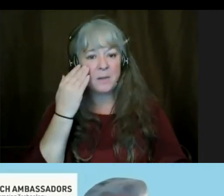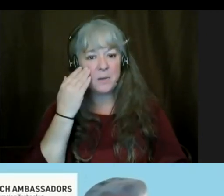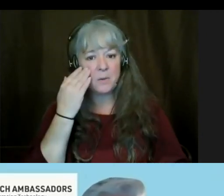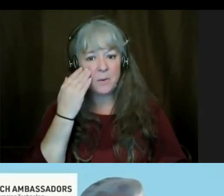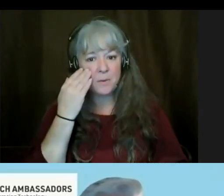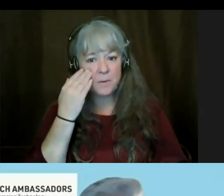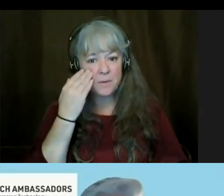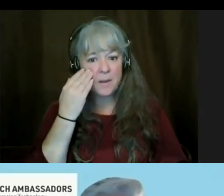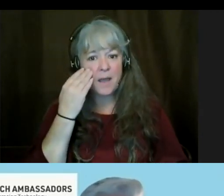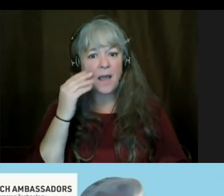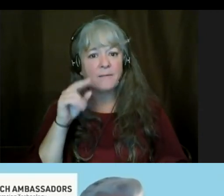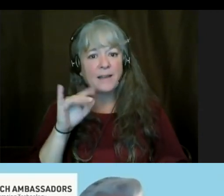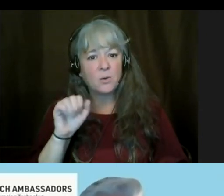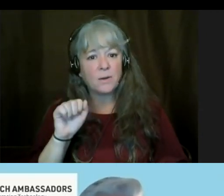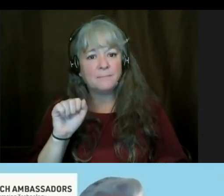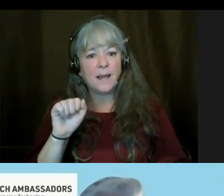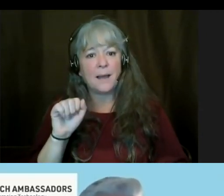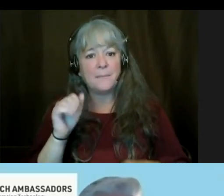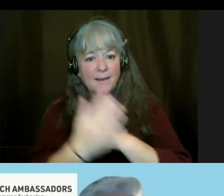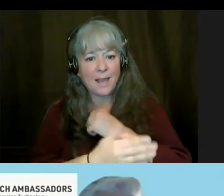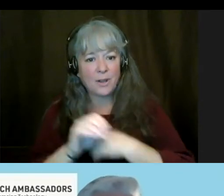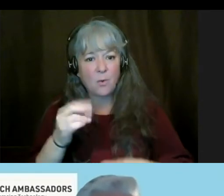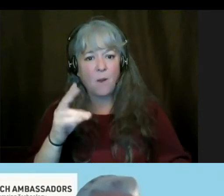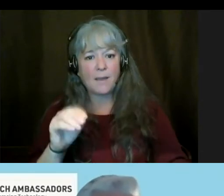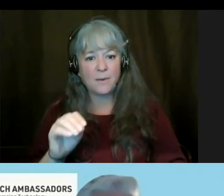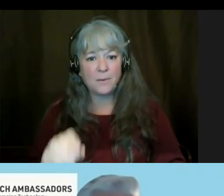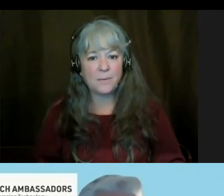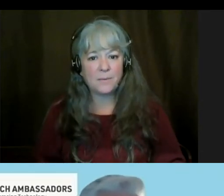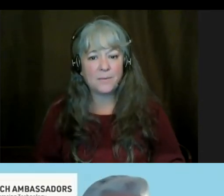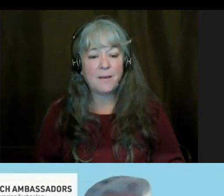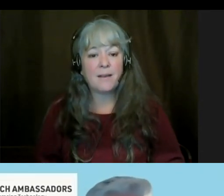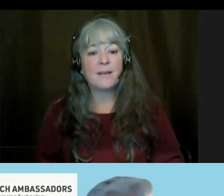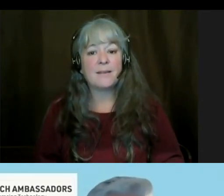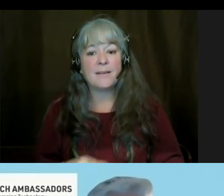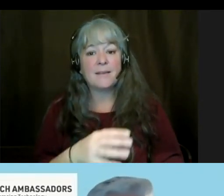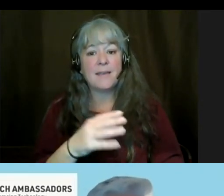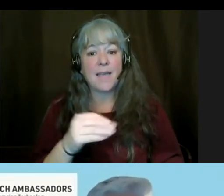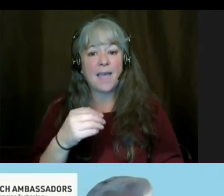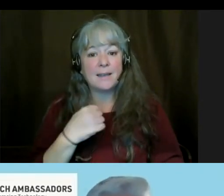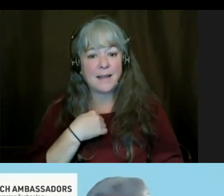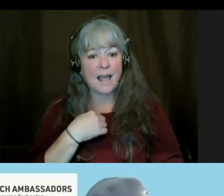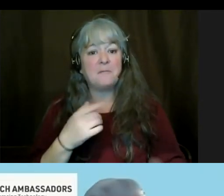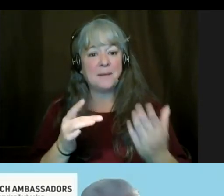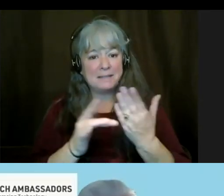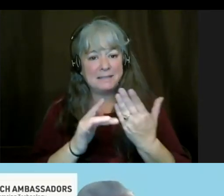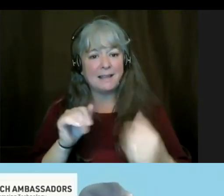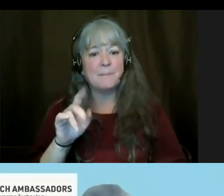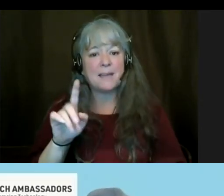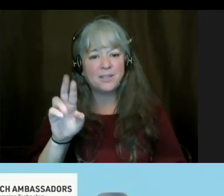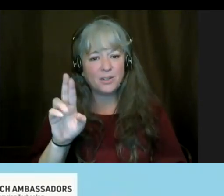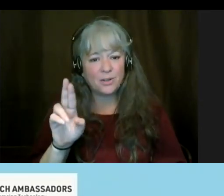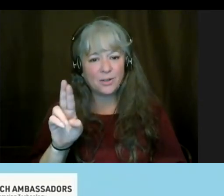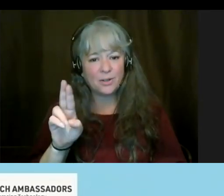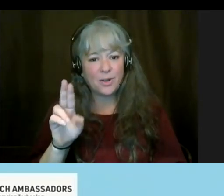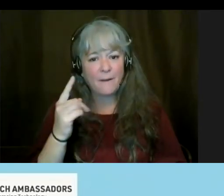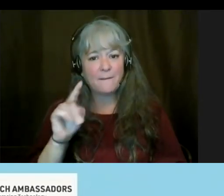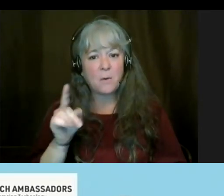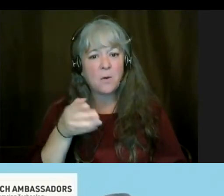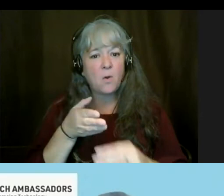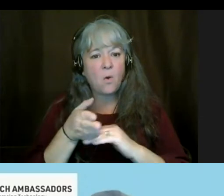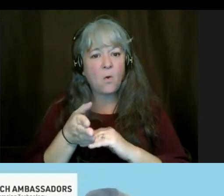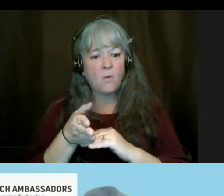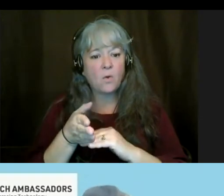Tioga County, Ohio. And I've been a tech ambassador for